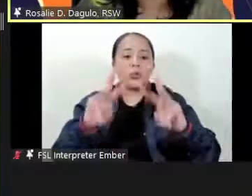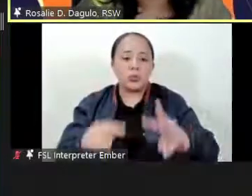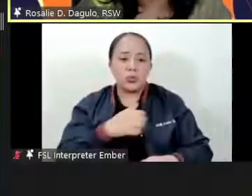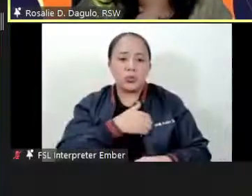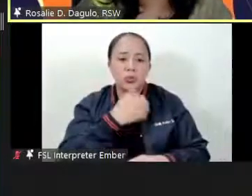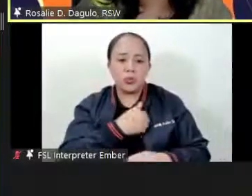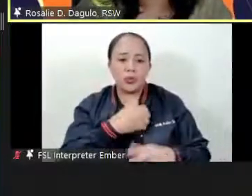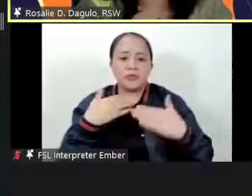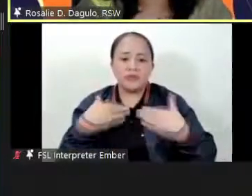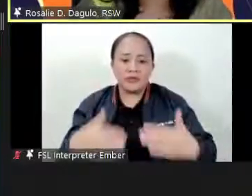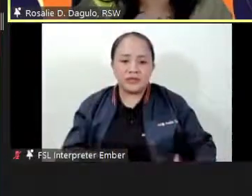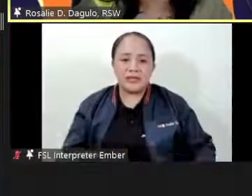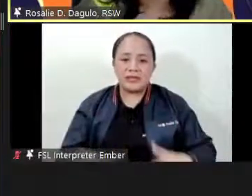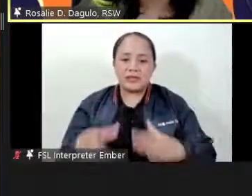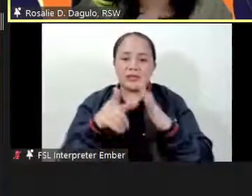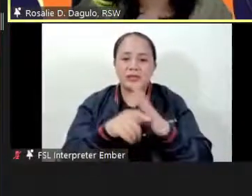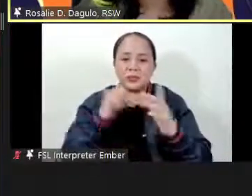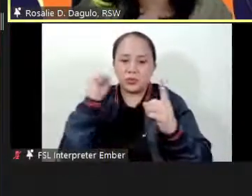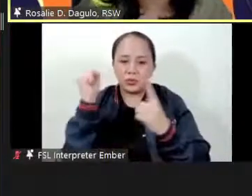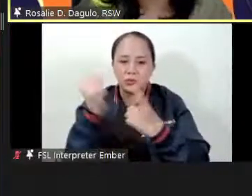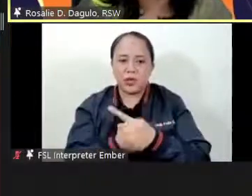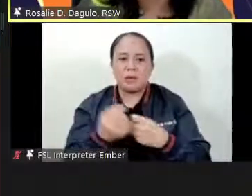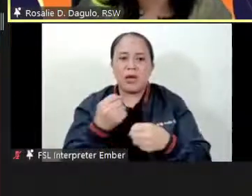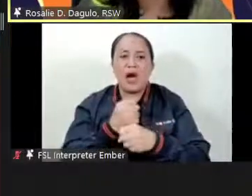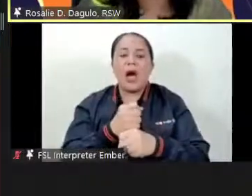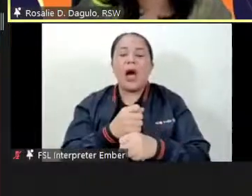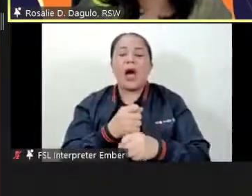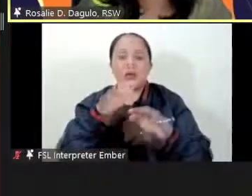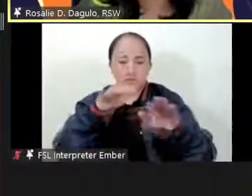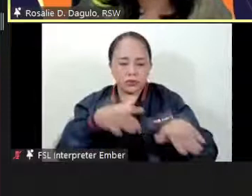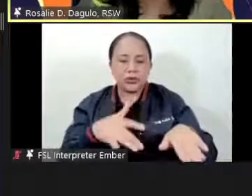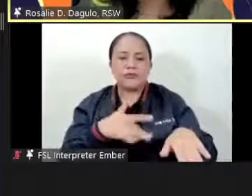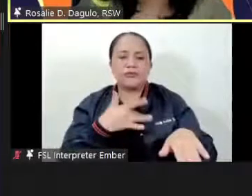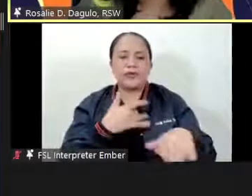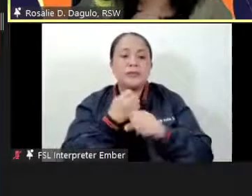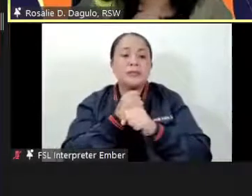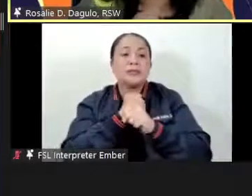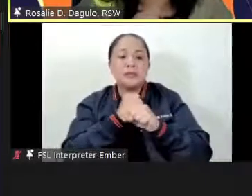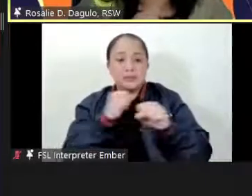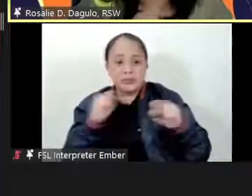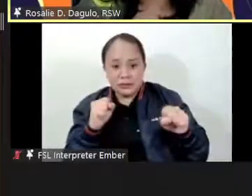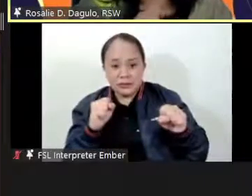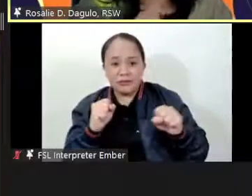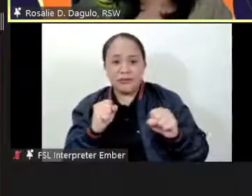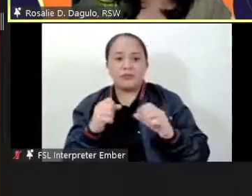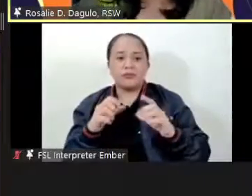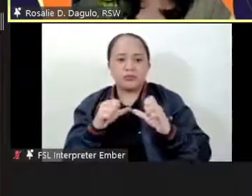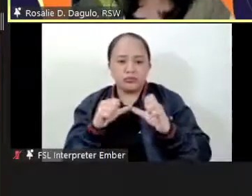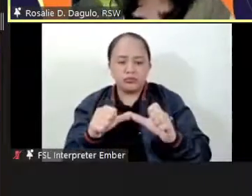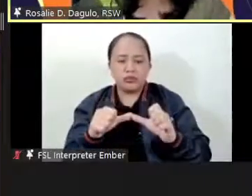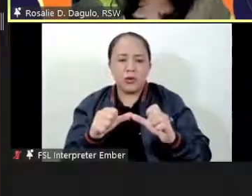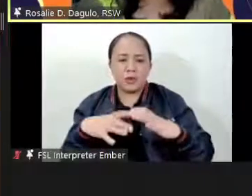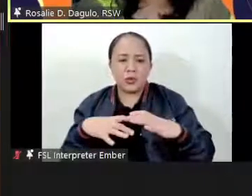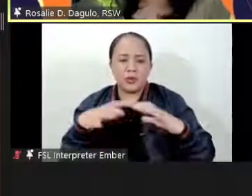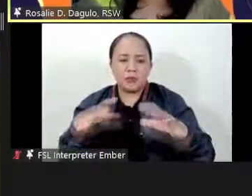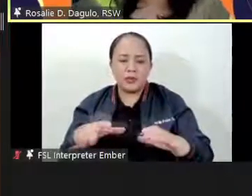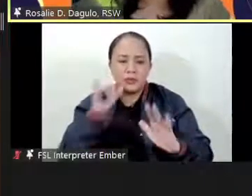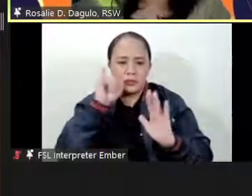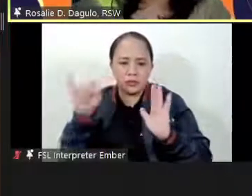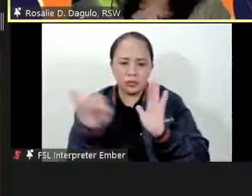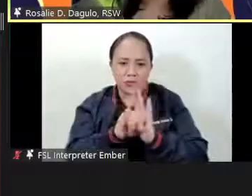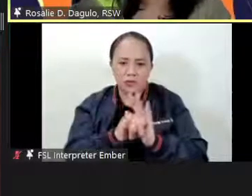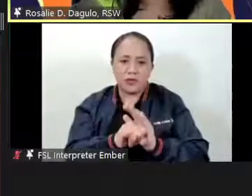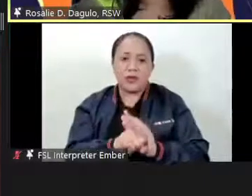gives a child a sense of security, continuity, commitment, and identity. Children require consistency